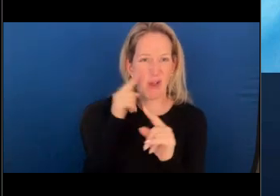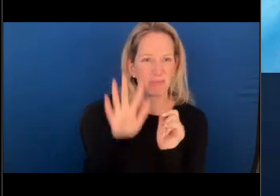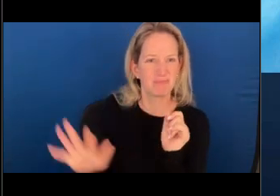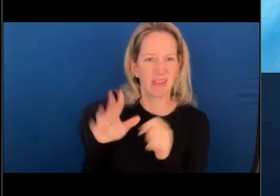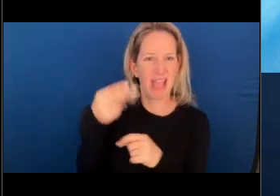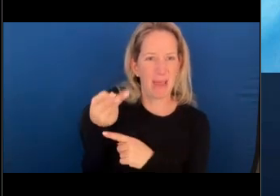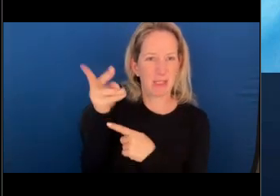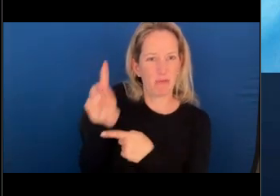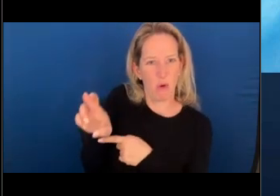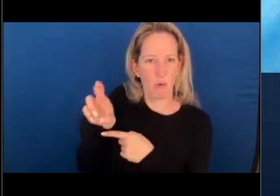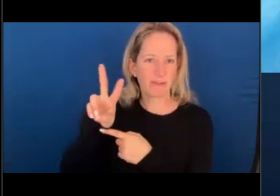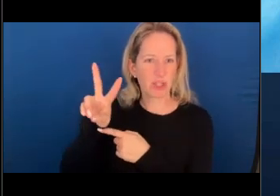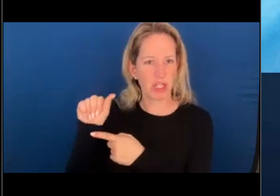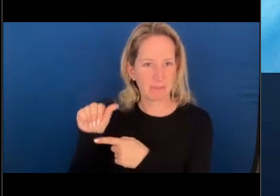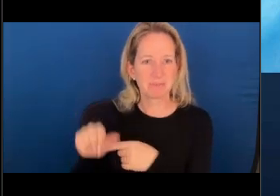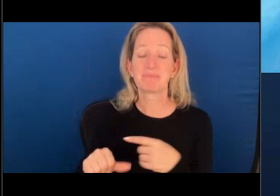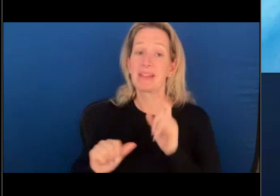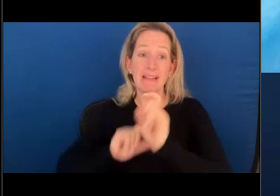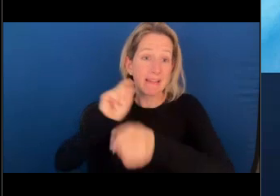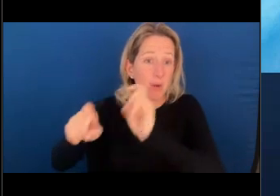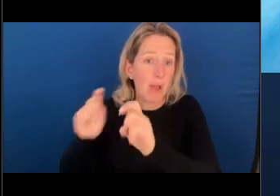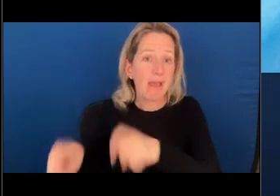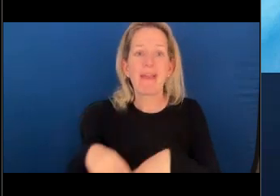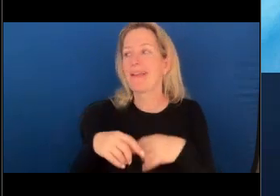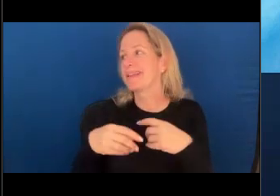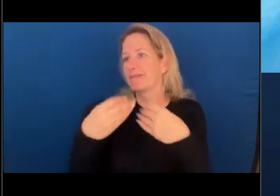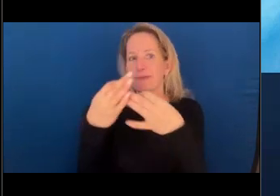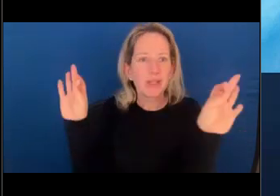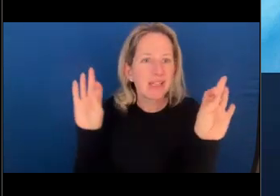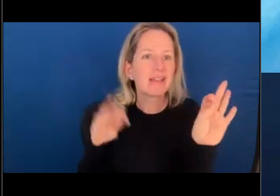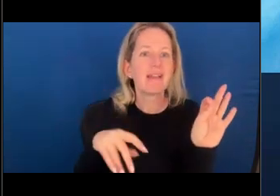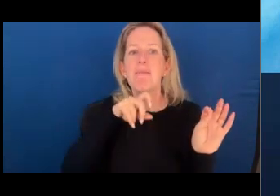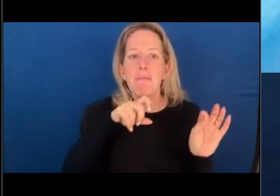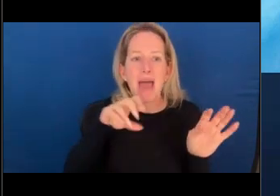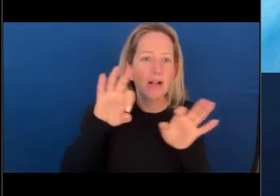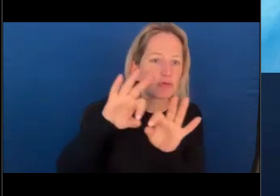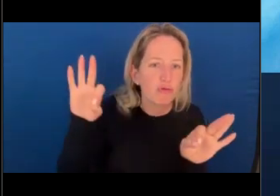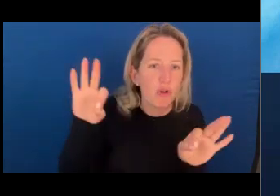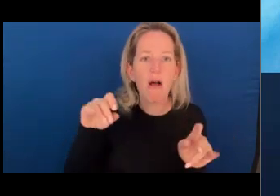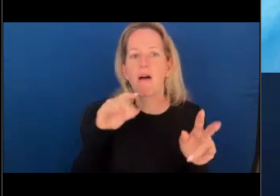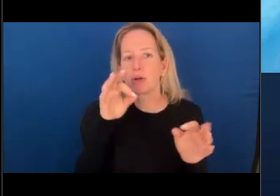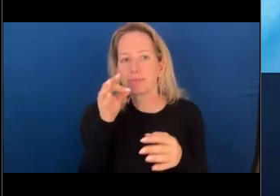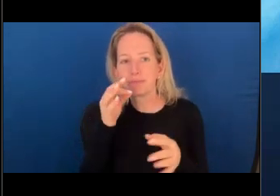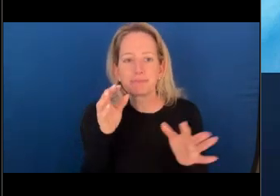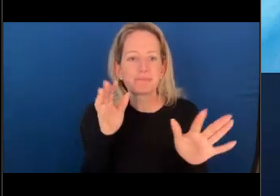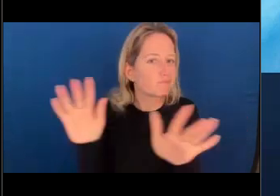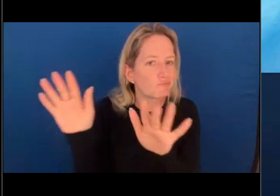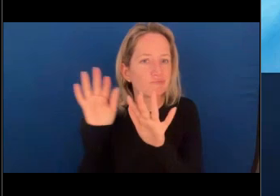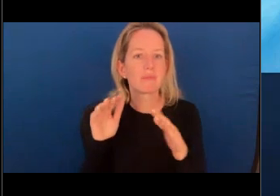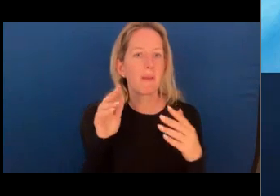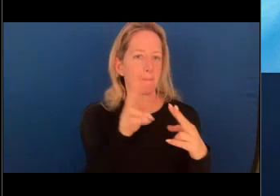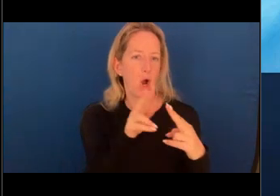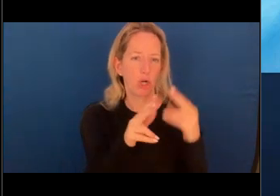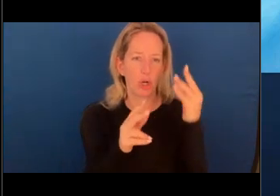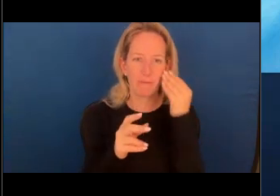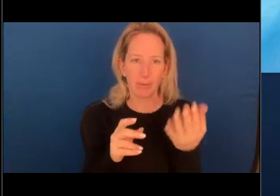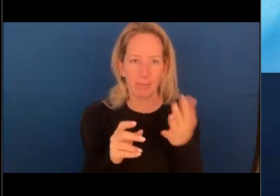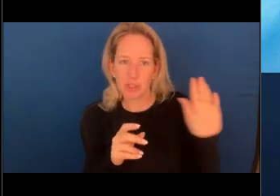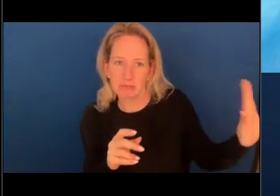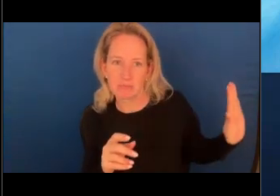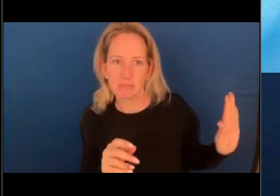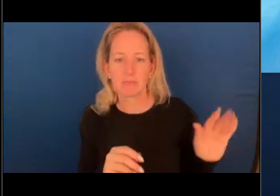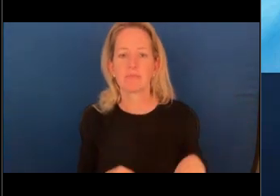some giveaways and metal straws, flyers from our partners. So already it's a big collaborative effort there. The picture on the left is my